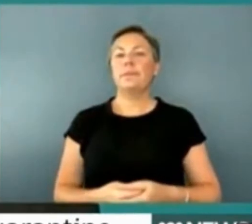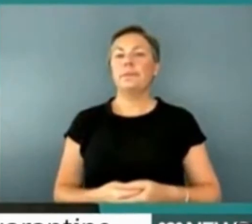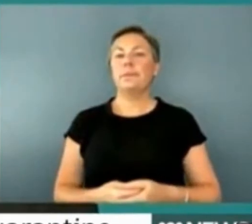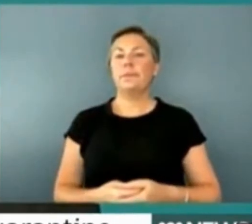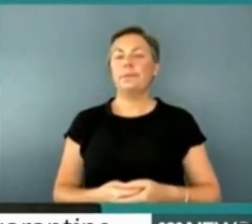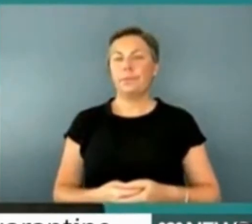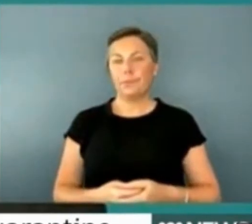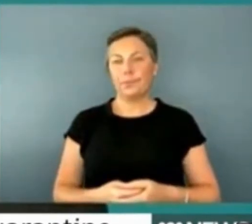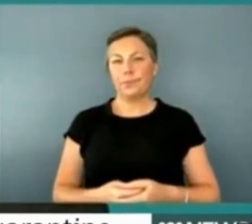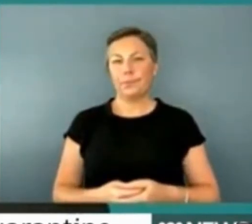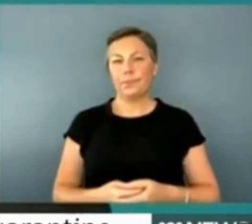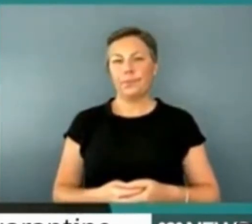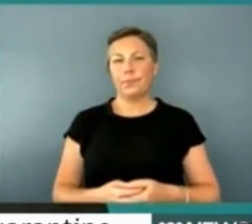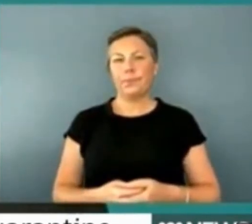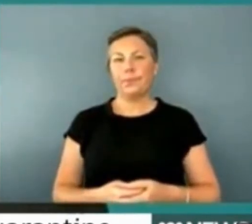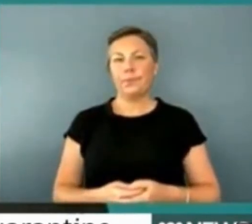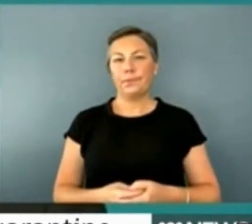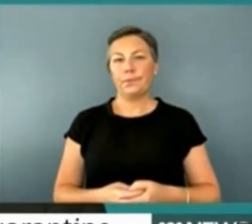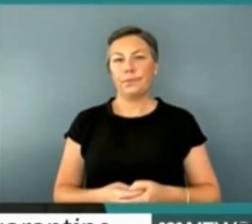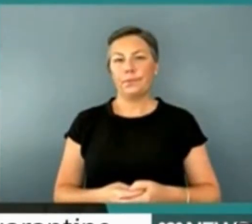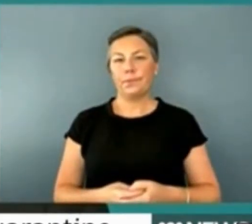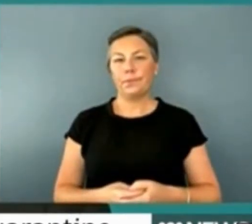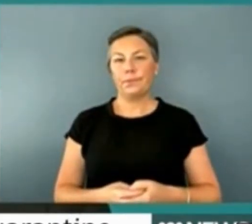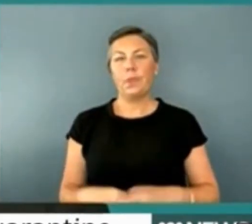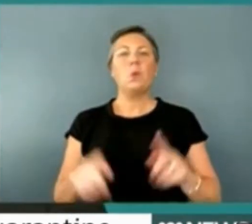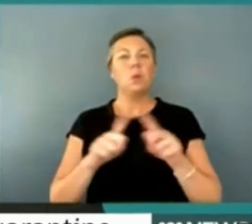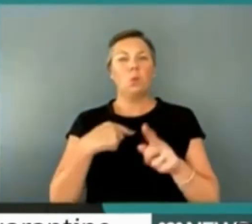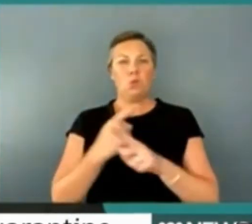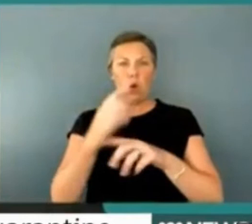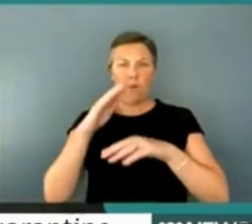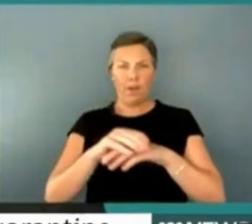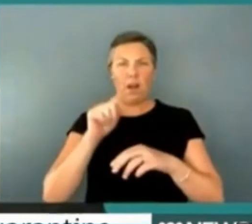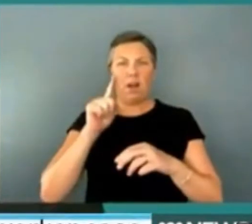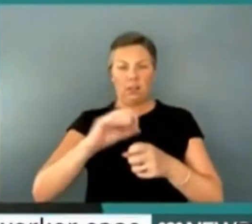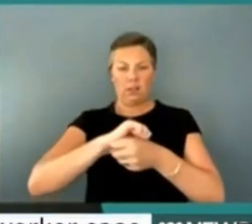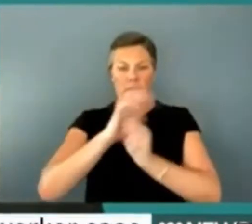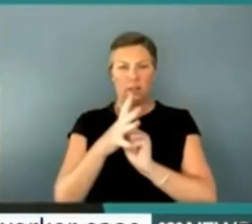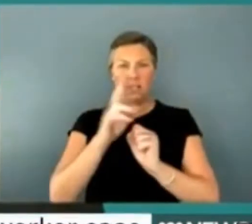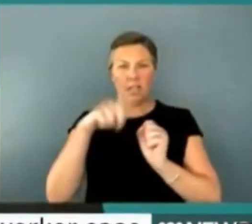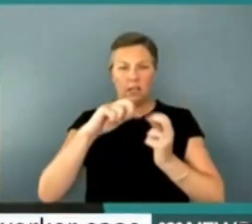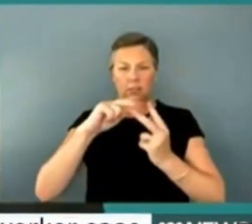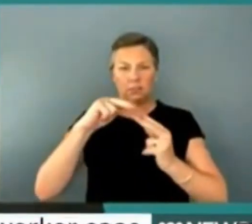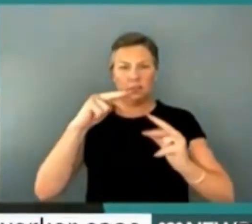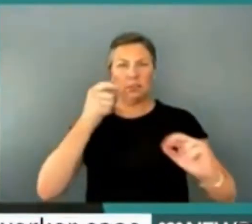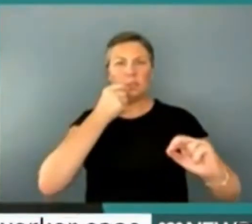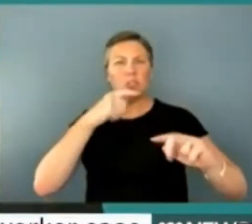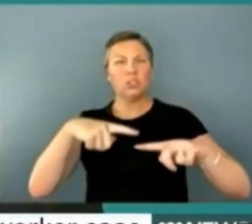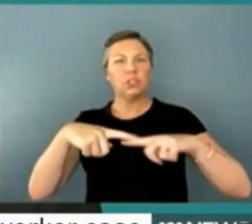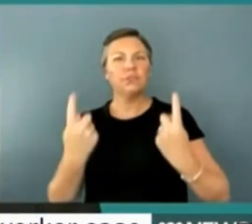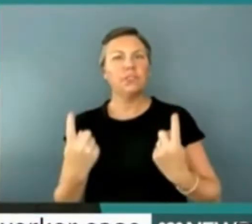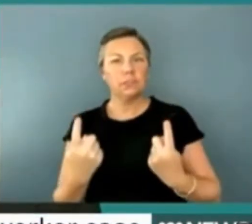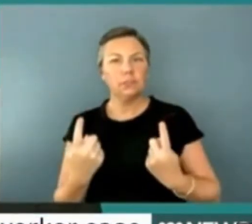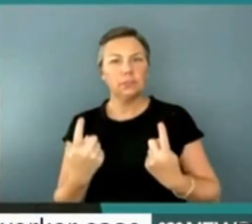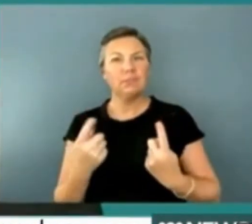concern with the changes to the virus, a variant of the of the virus which causes COVID-19 in